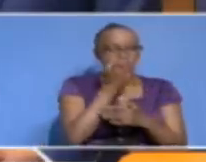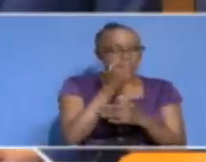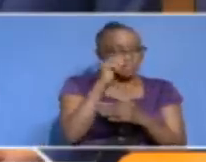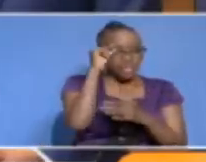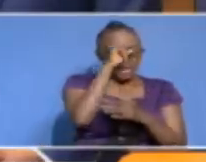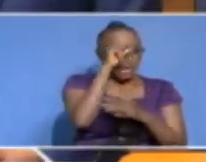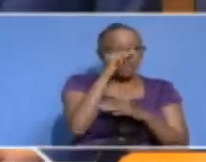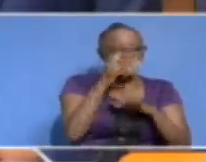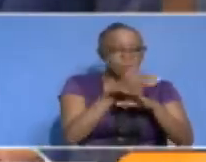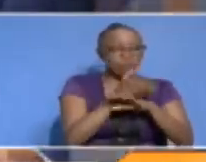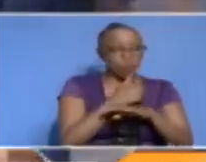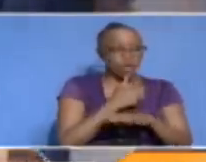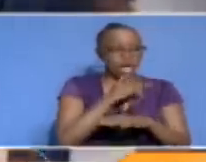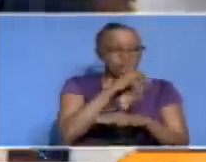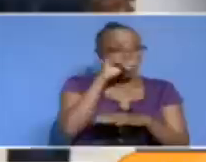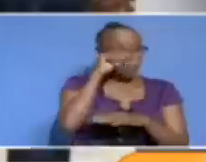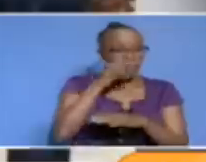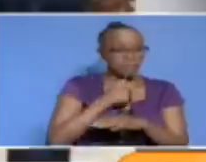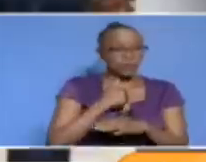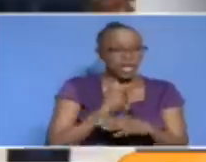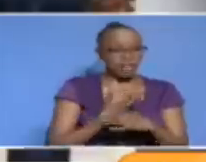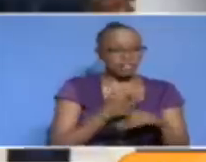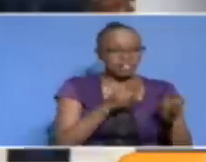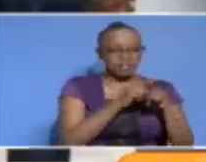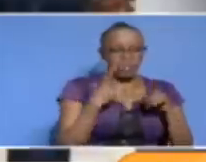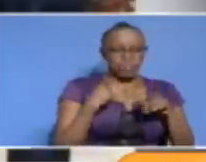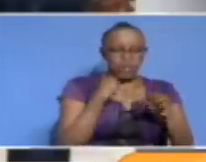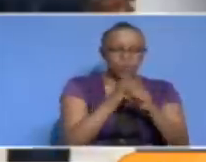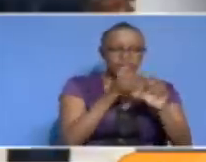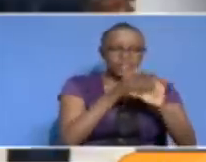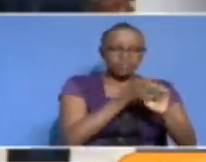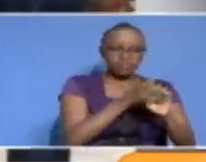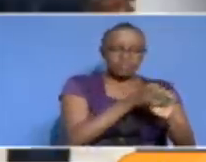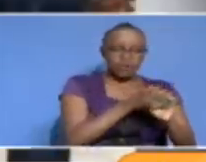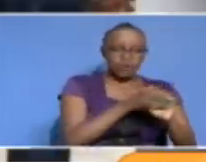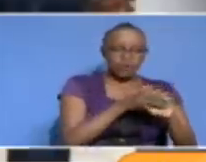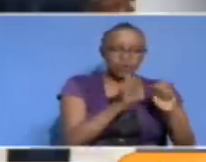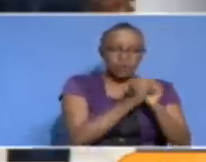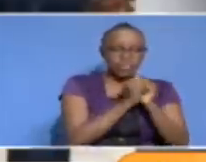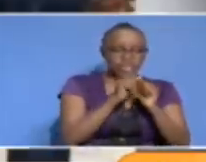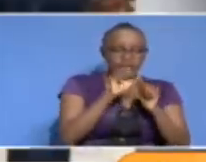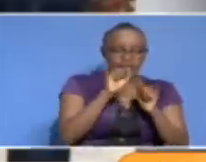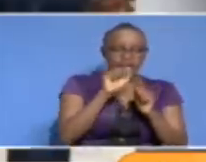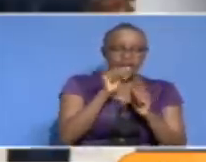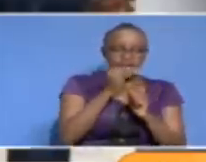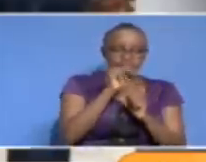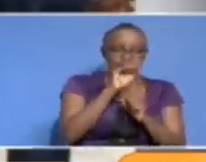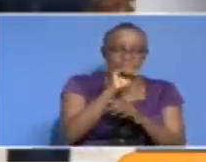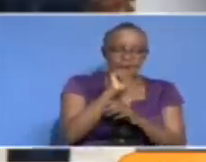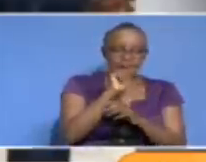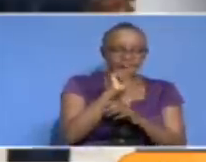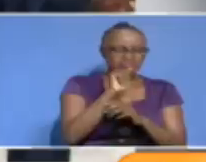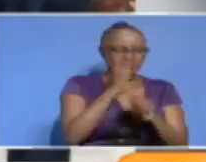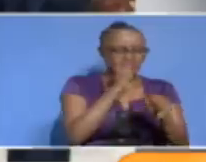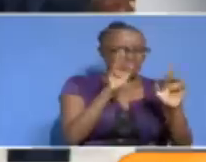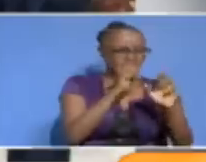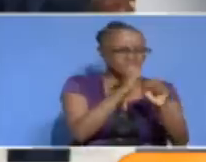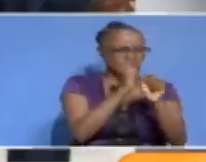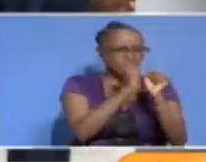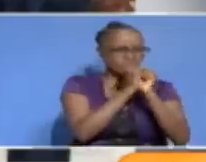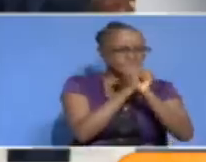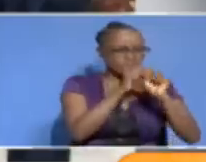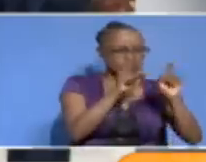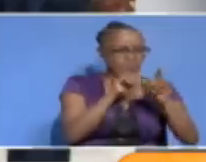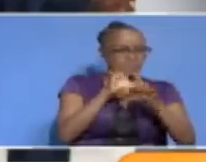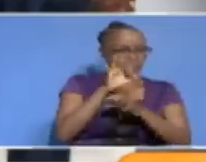will never have. And you see, recently we did a handshake. Yeah, with Shakbal. Shakbal is my friend. They are ready to work together. And in the same